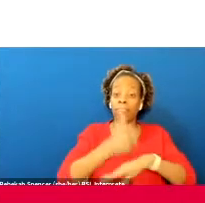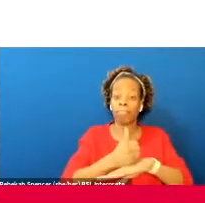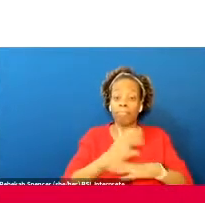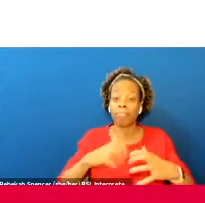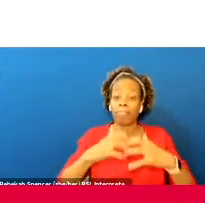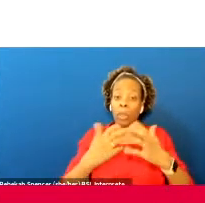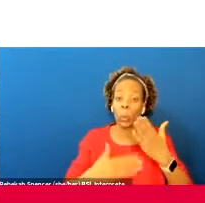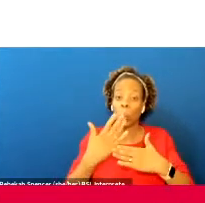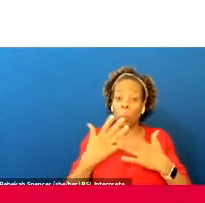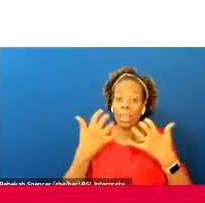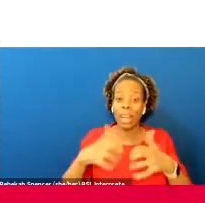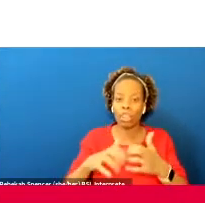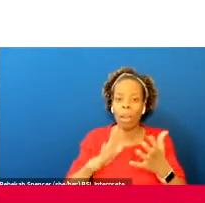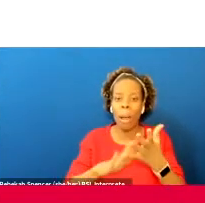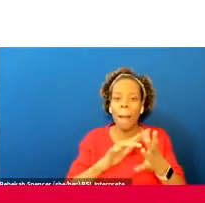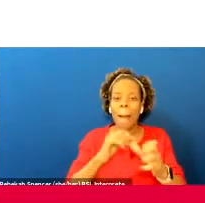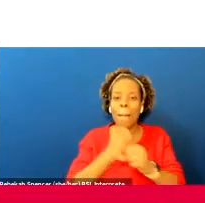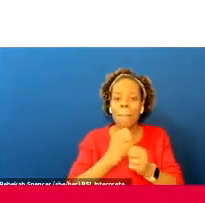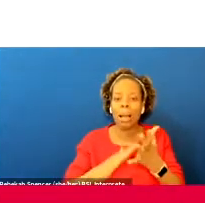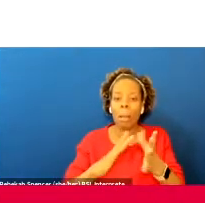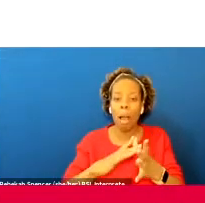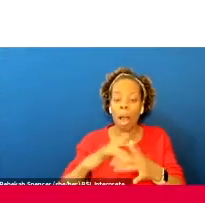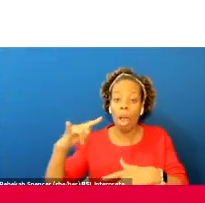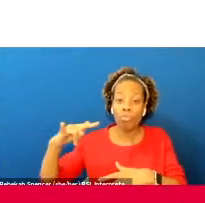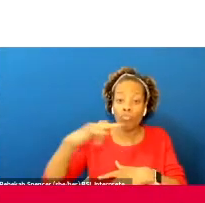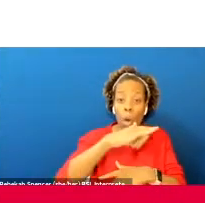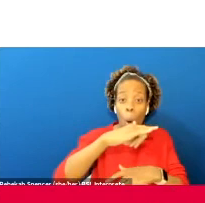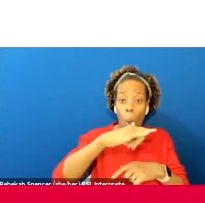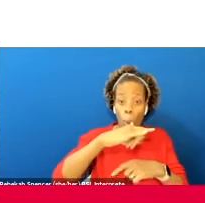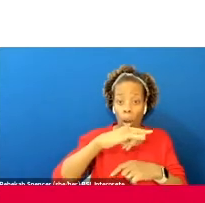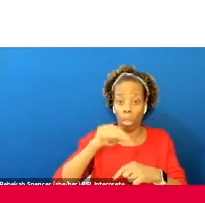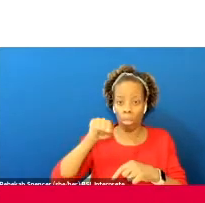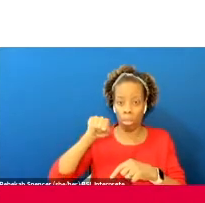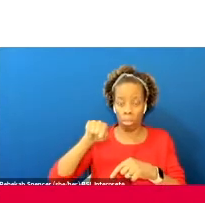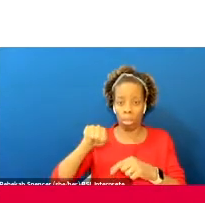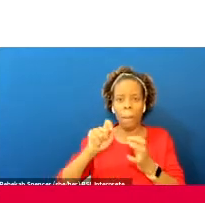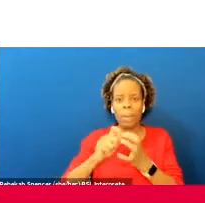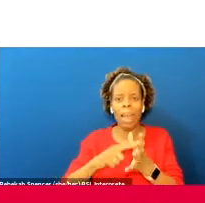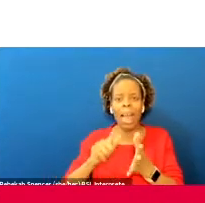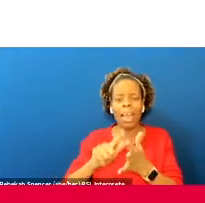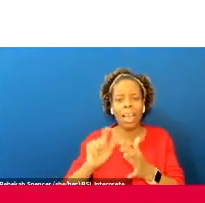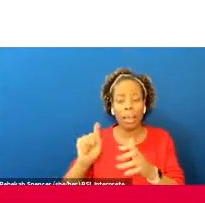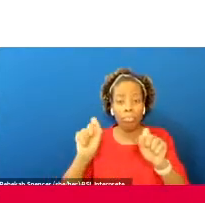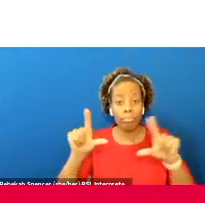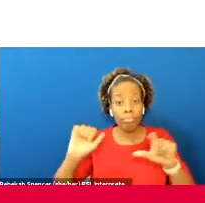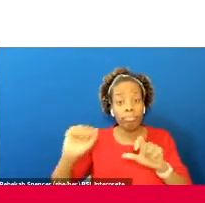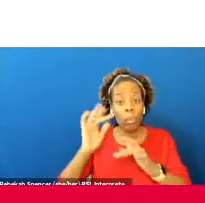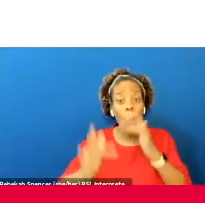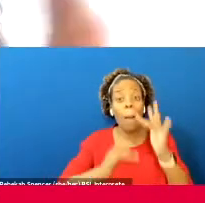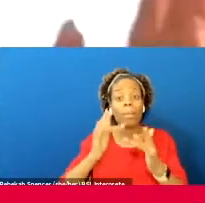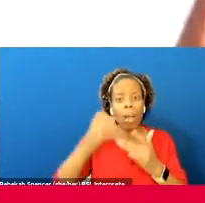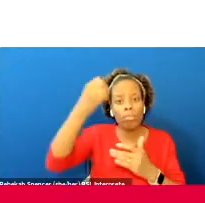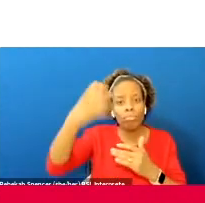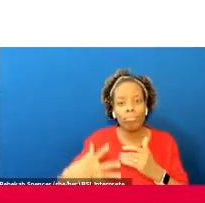drone, M-A-G-M-A. And when you look up the Magma drone on BAE's website, they basically say how, like,